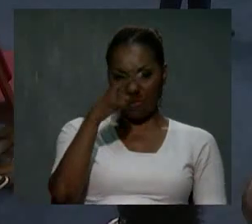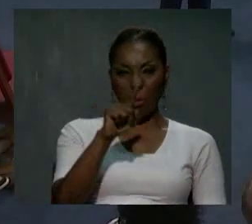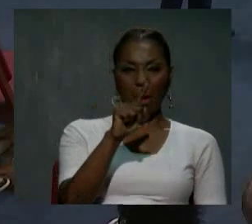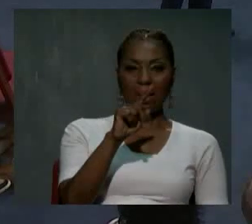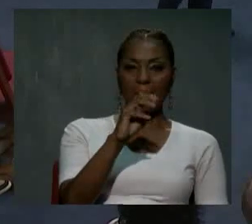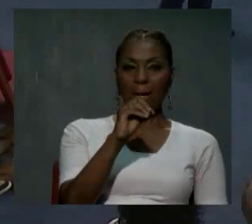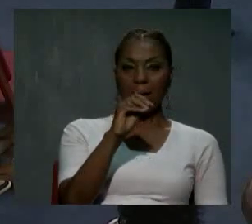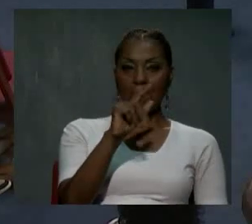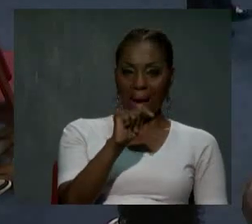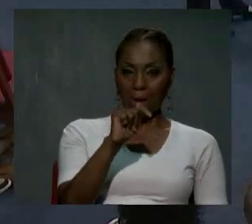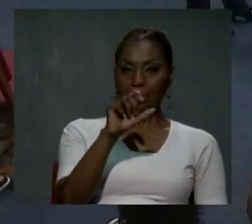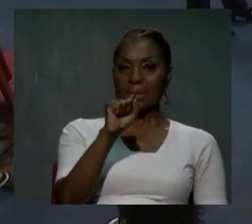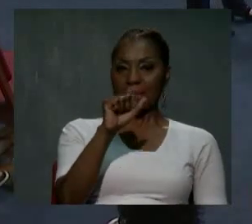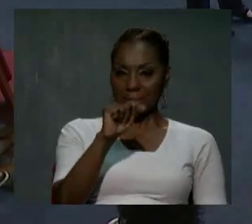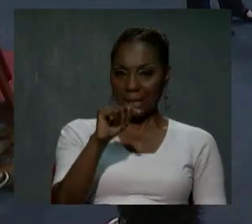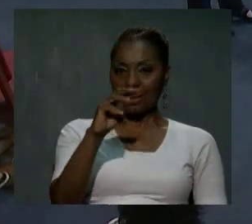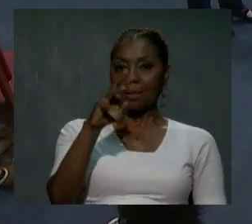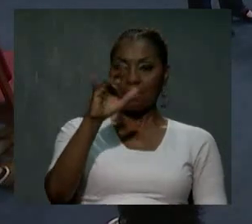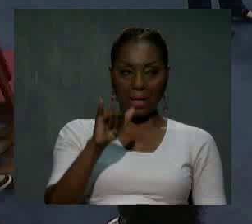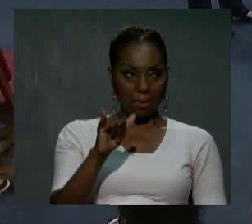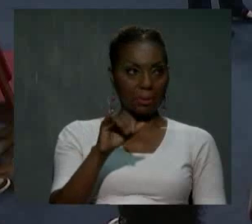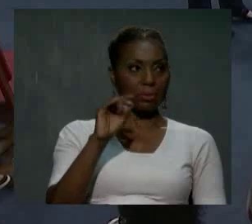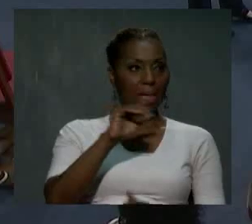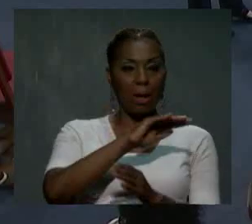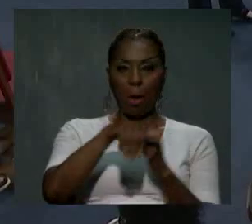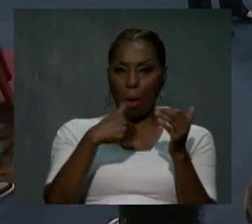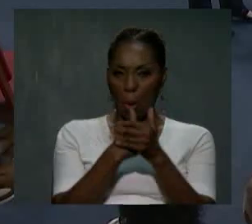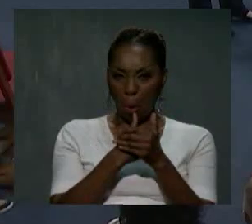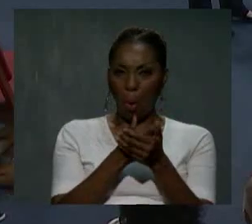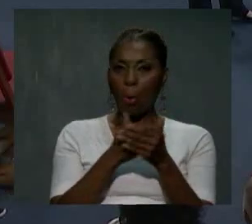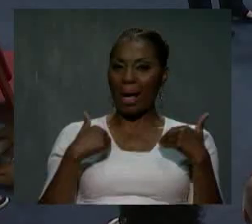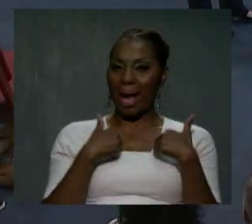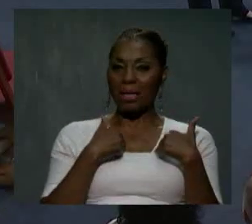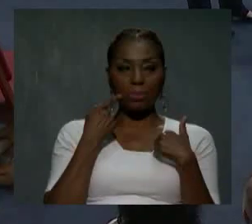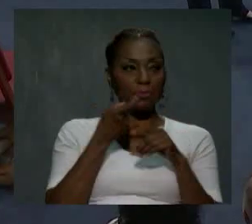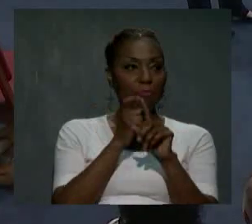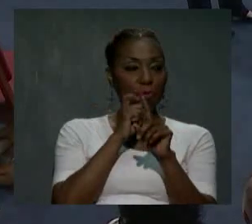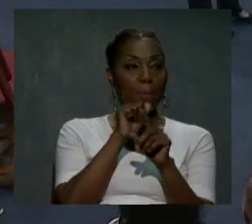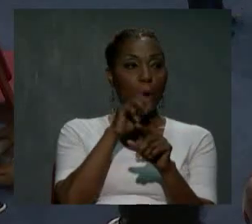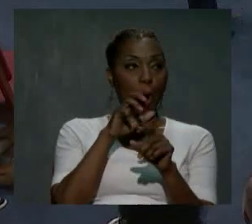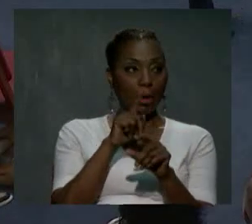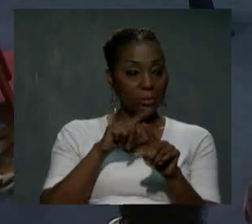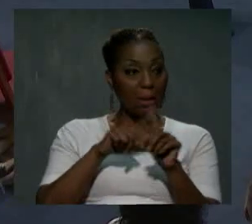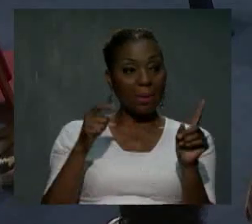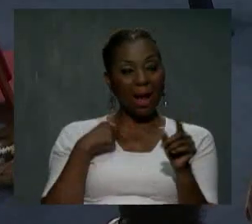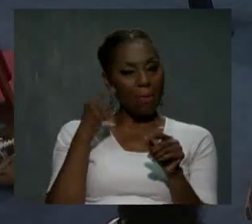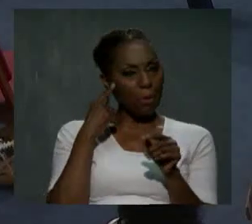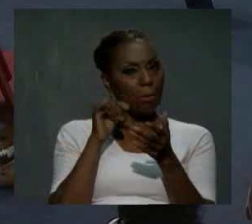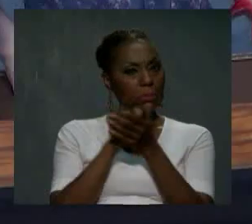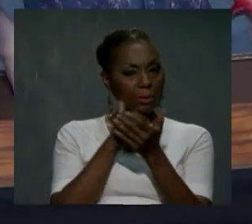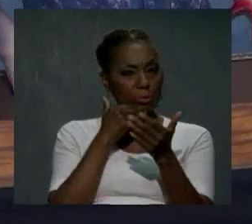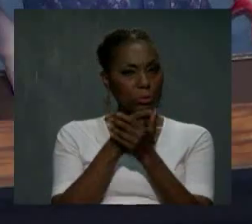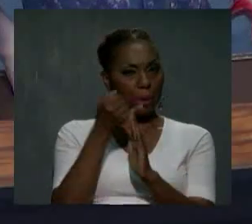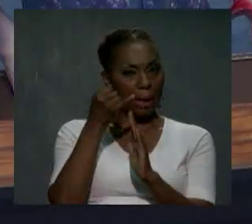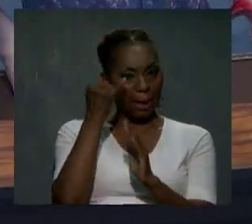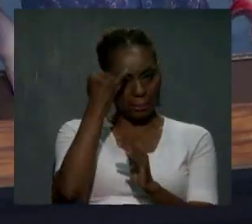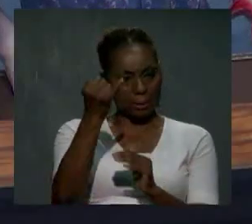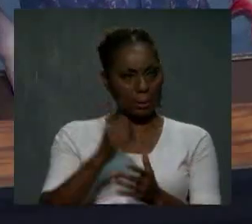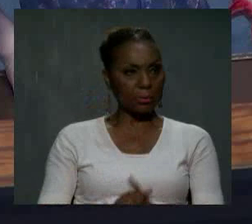Mary's. All the species in there are animals from Arkansas. Cause I thought that'd be a good idea.